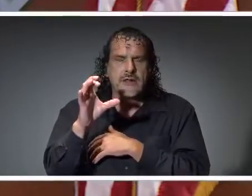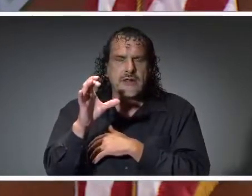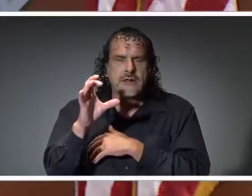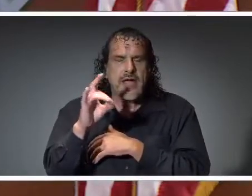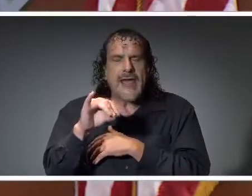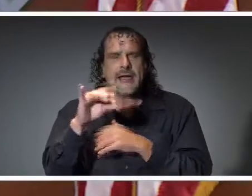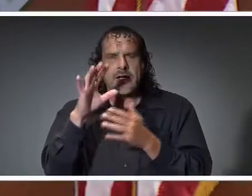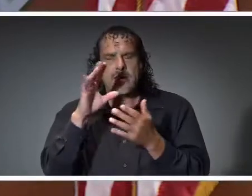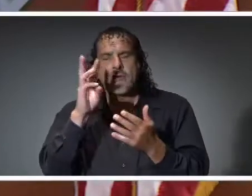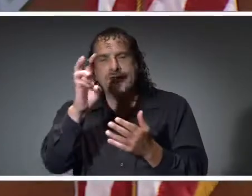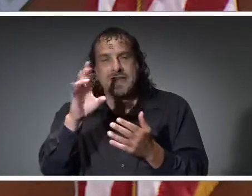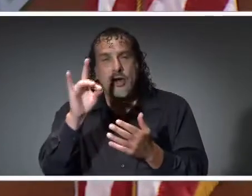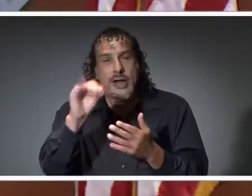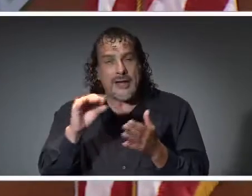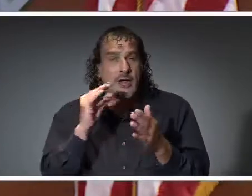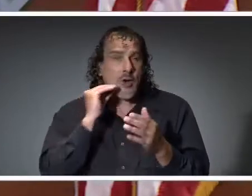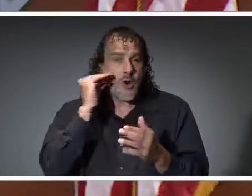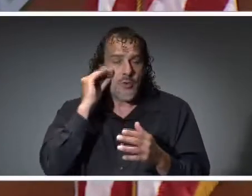floodwaters.